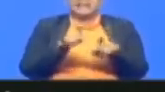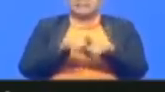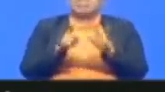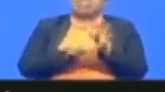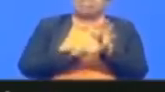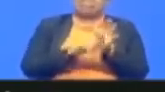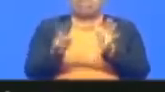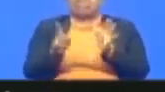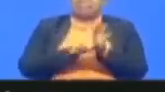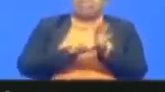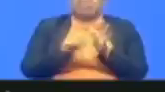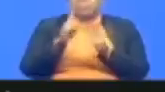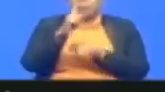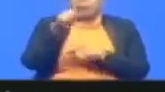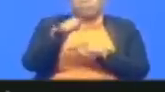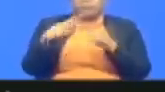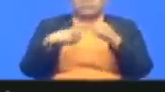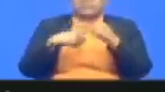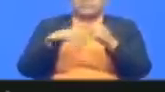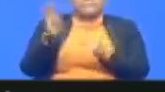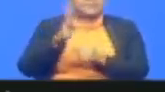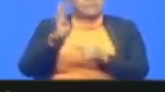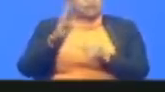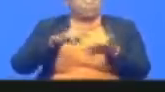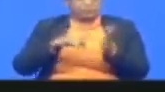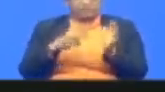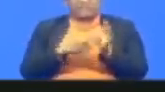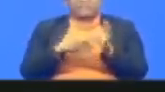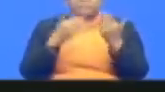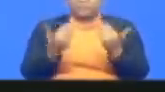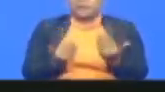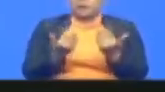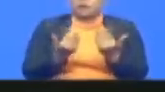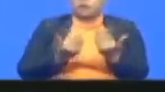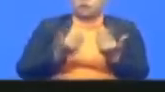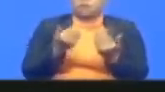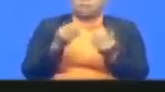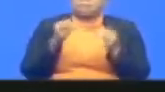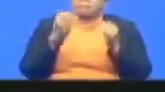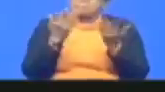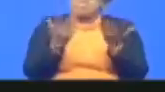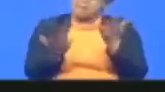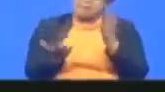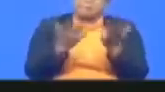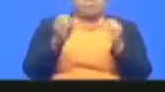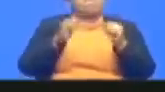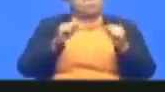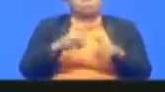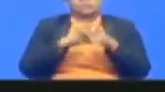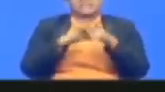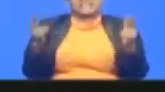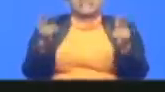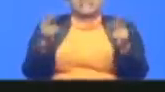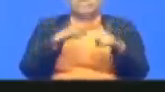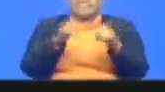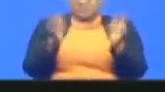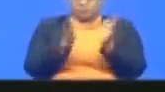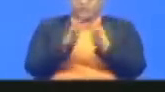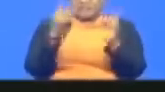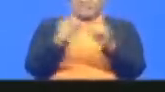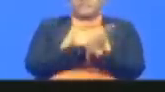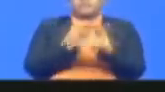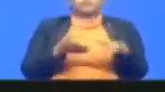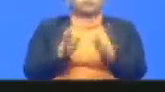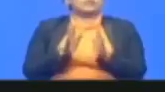the $1.6 billion project looks likely to eventually take off, but with a new twist. The 4.1. Transport Cabinet Secretary